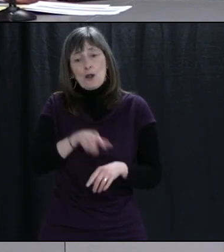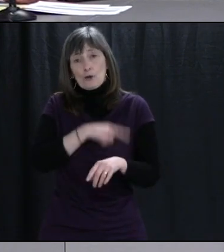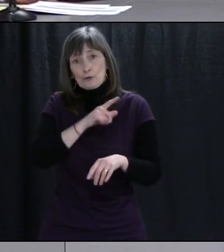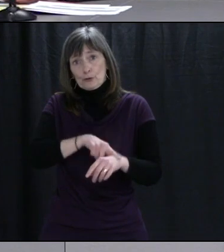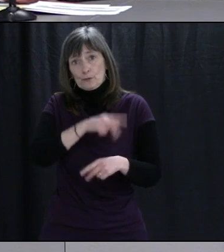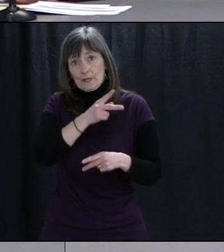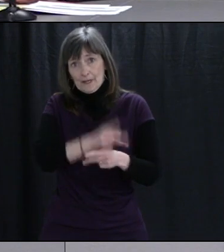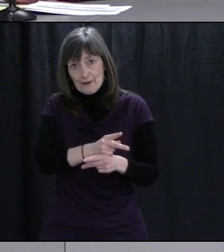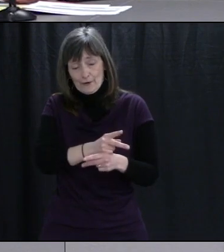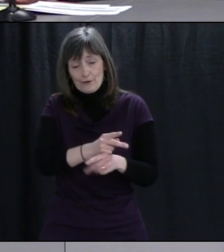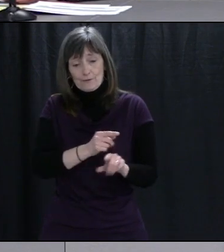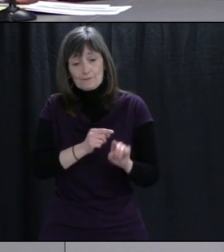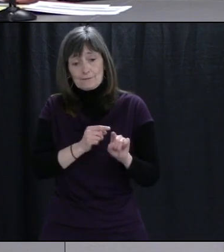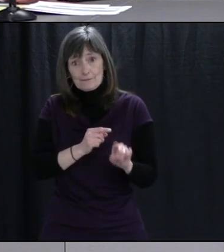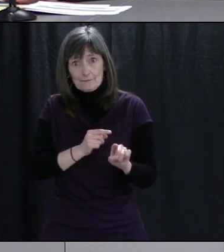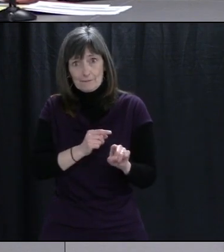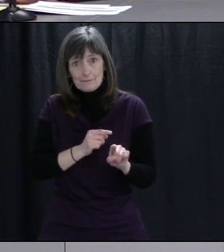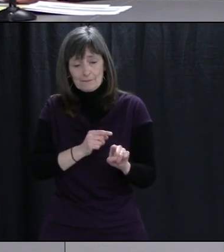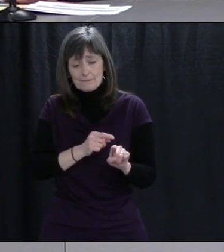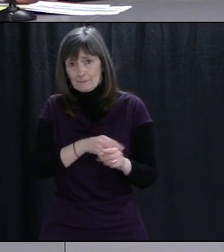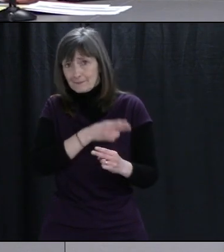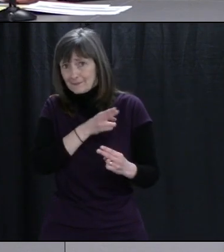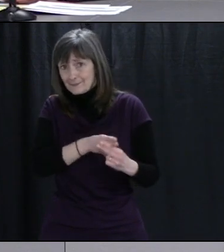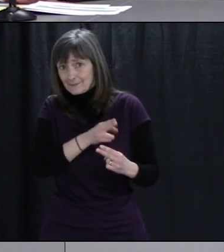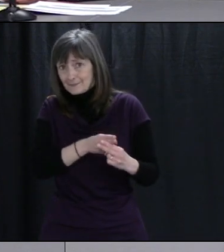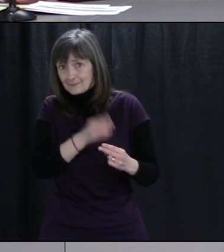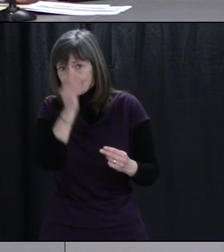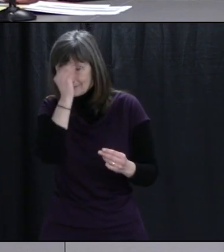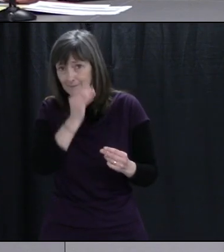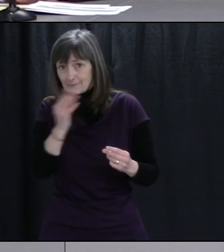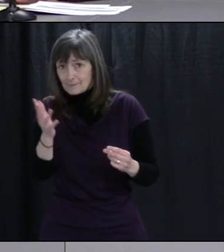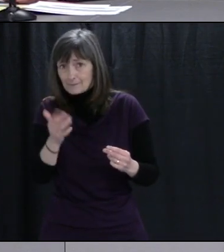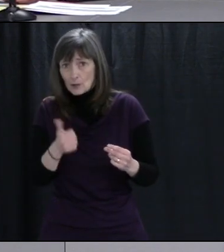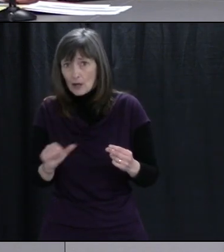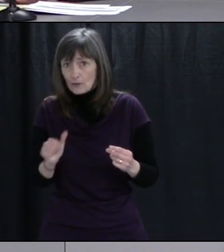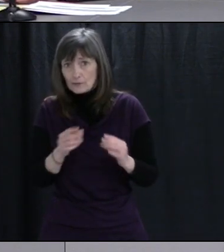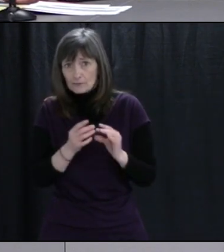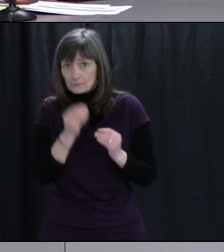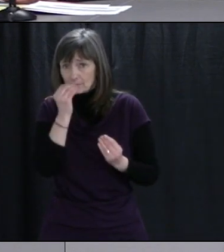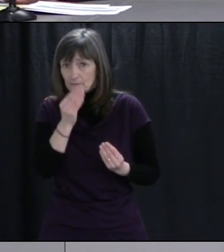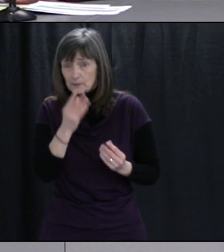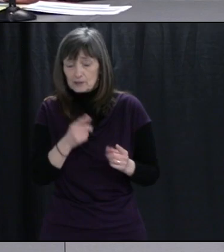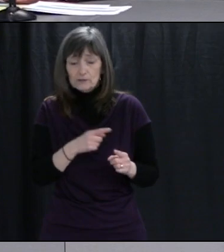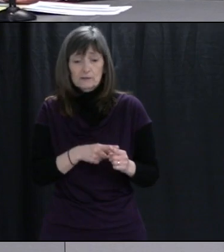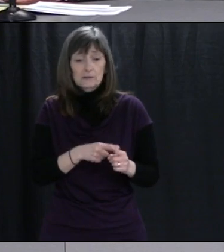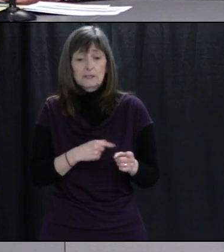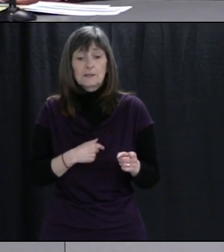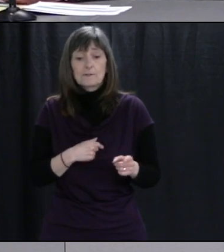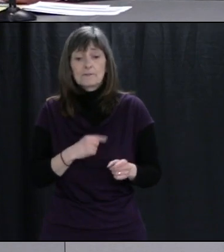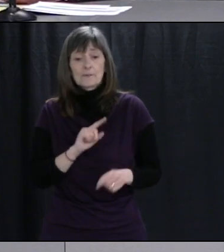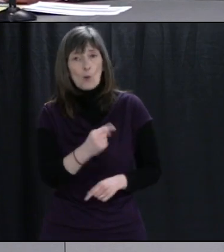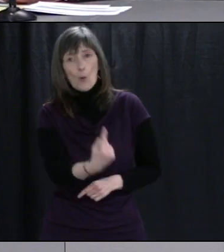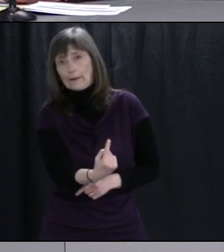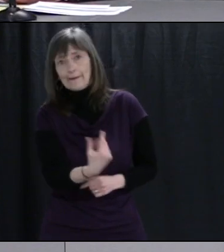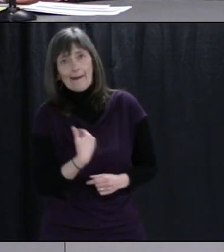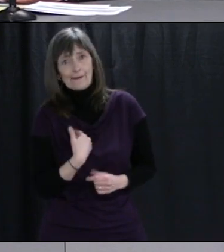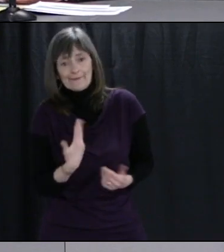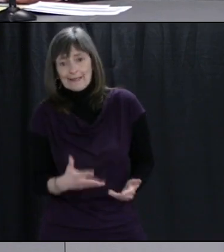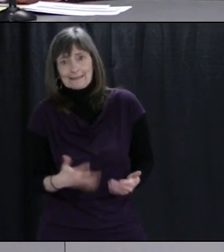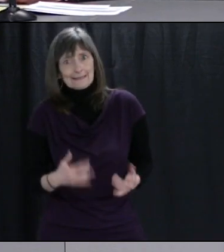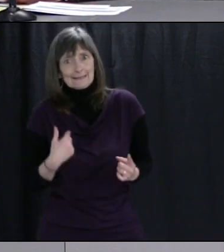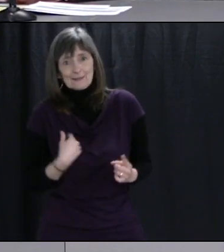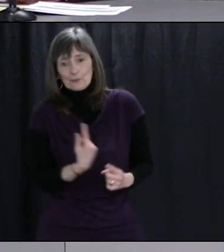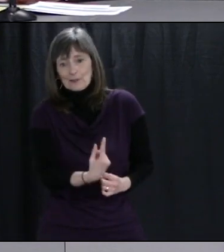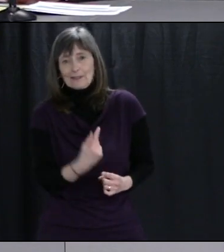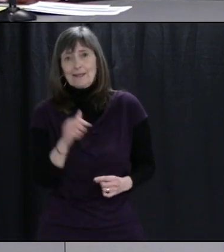are you able to give us the name of that facility? Any other details about it? It's the only one there, and my